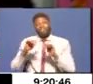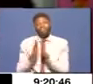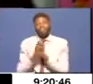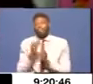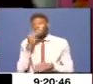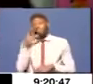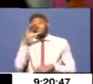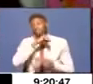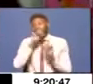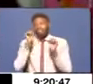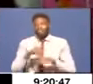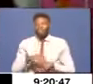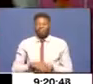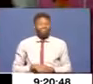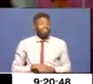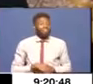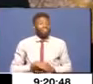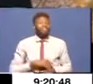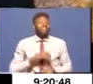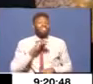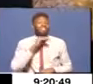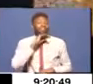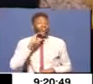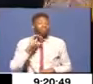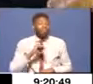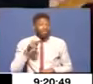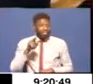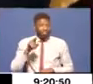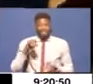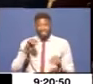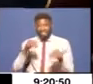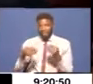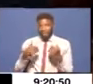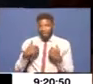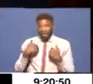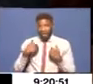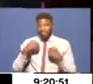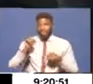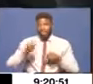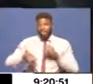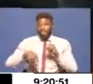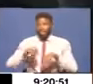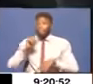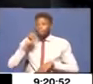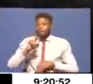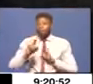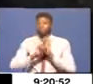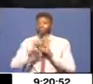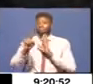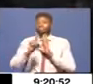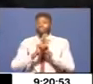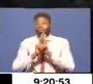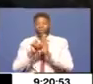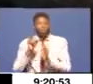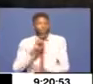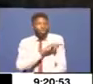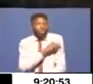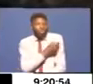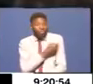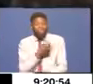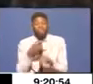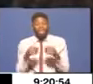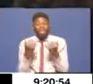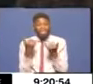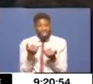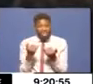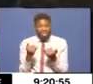on both legs and requires regular medical checkups and treatment, but that too has had to be put on hold considering